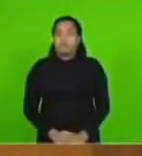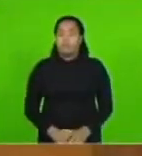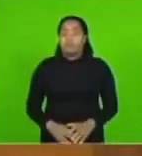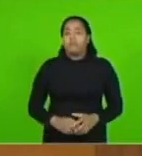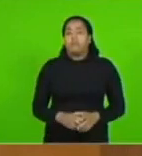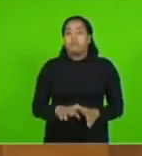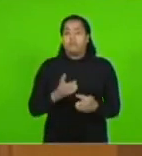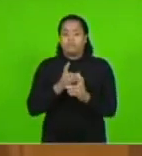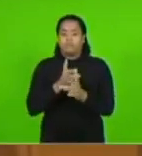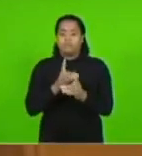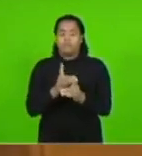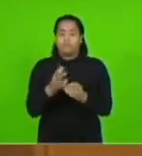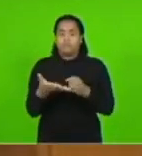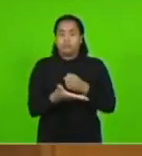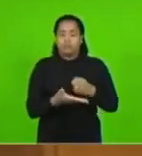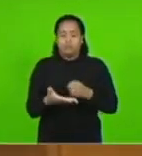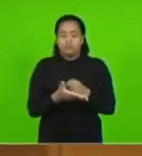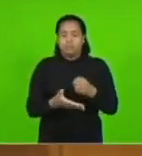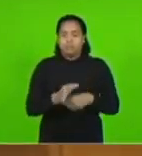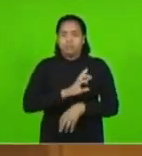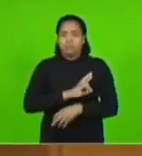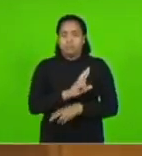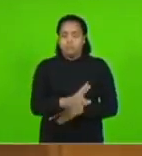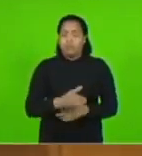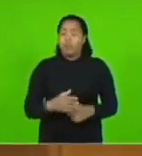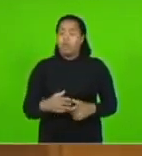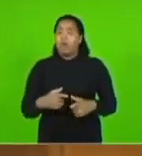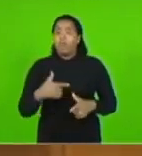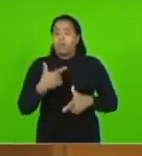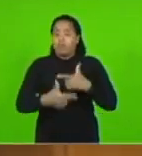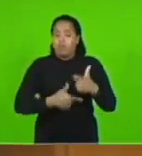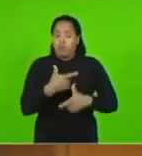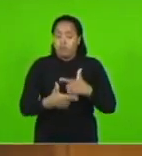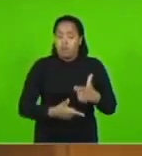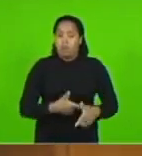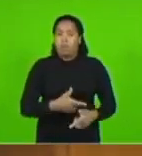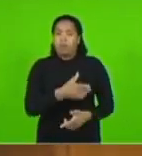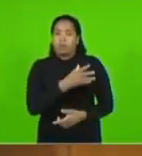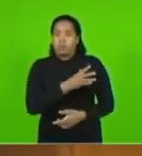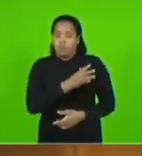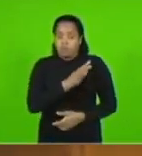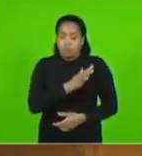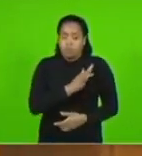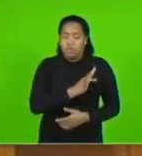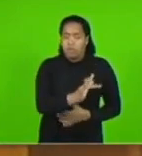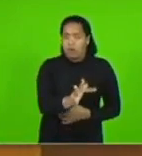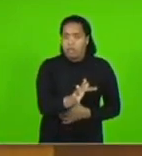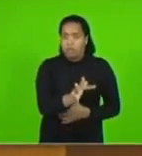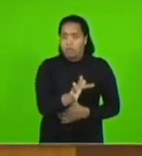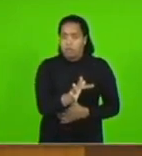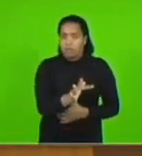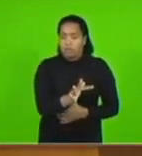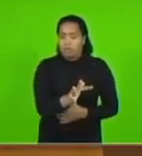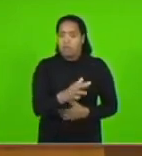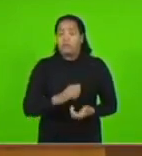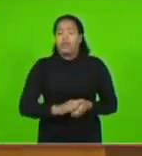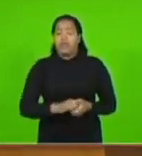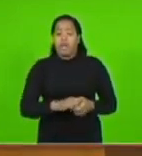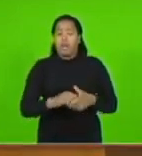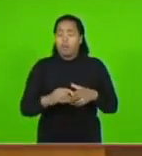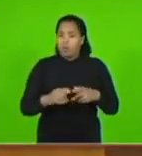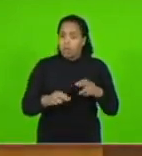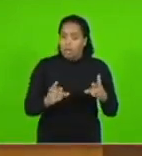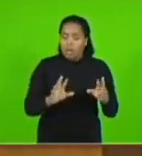if we look at this according to the Pharisees and their beliefs, they're going to deny